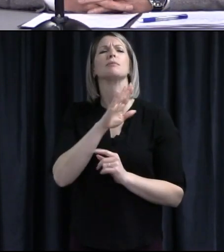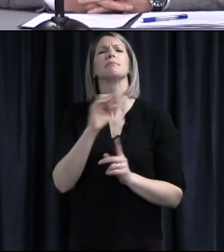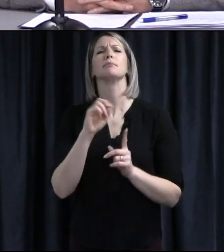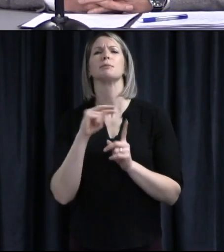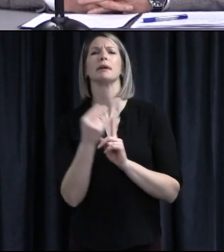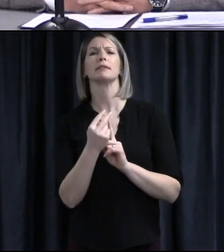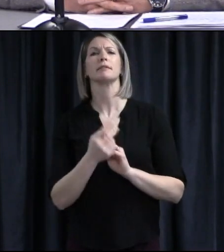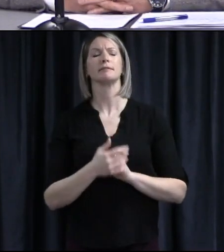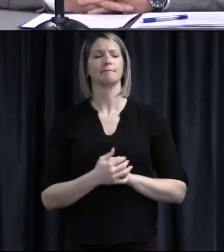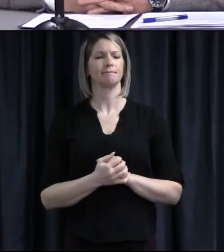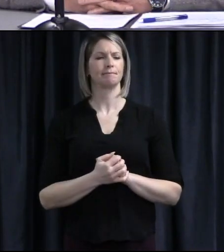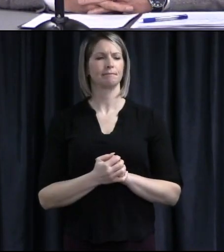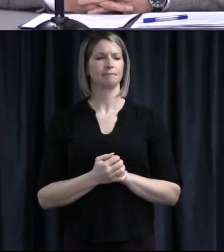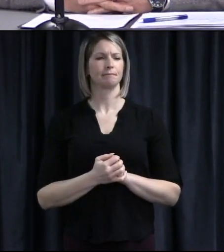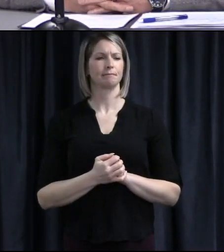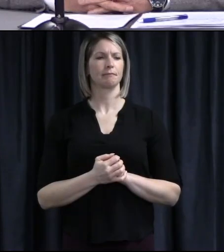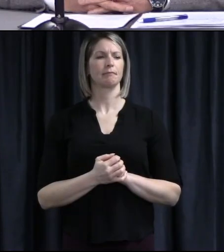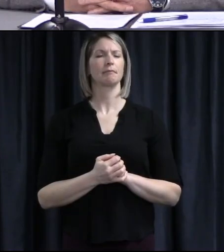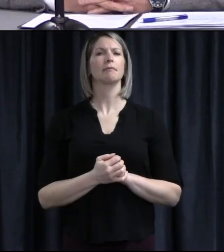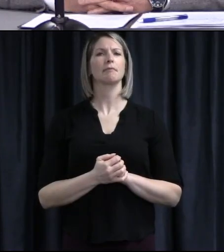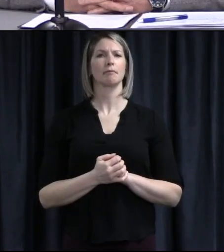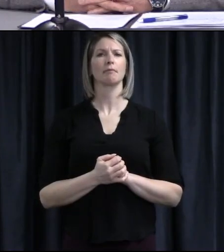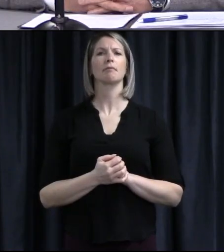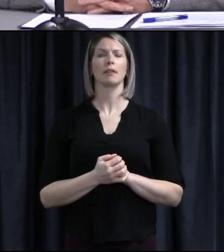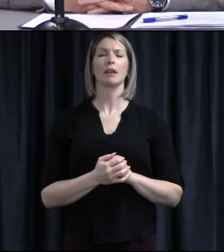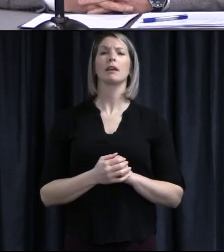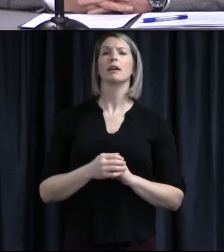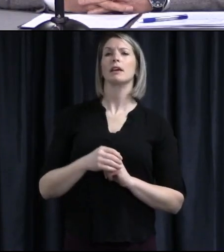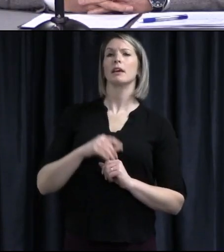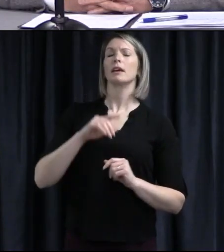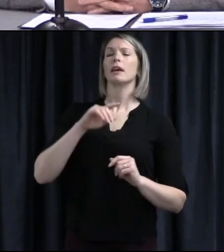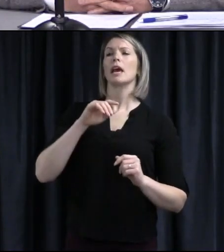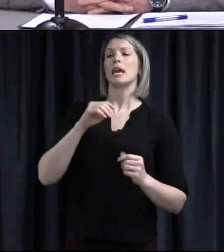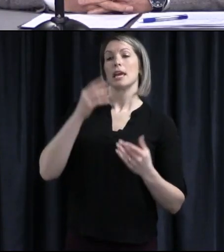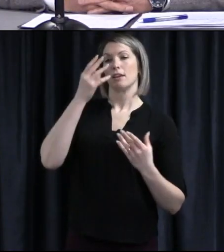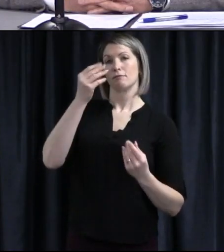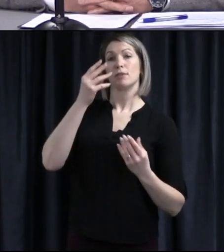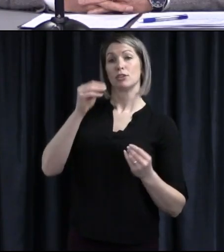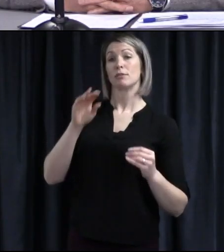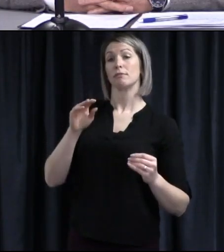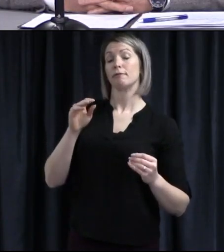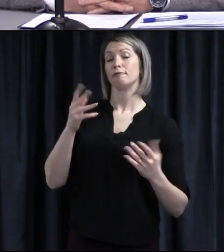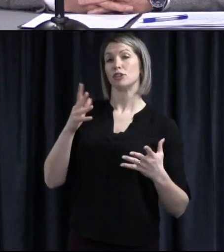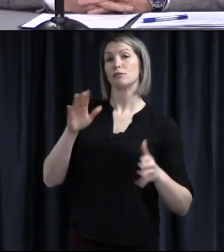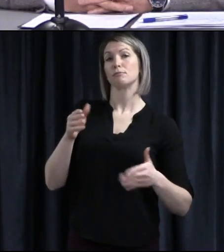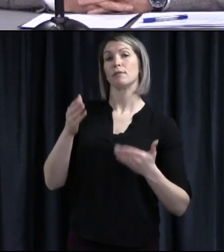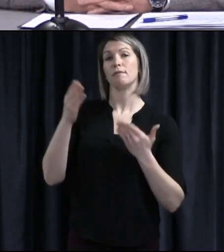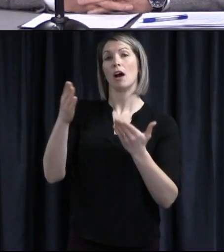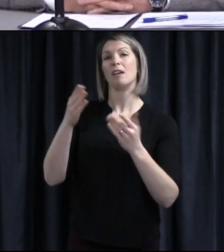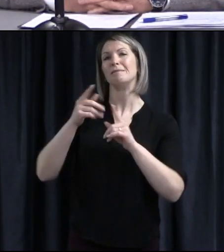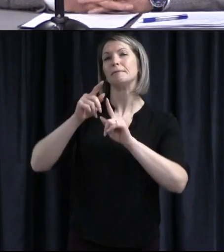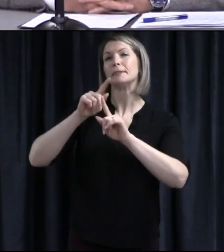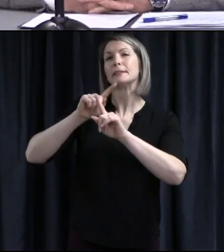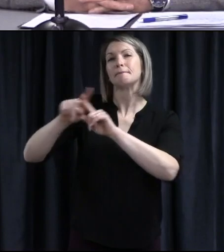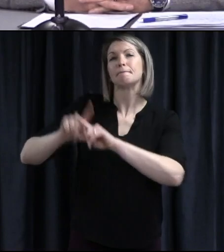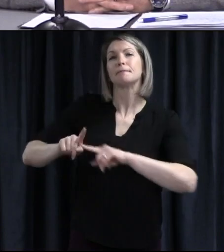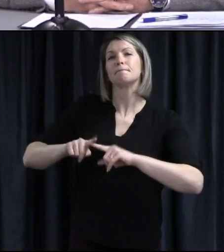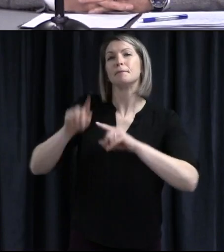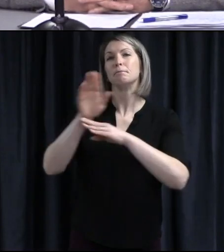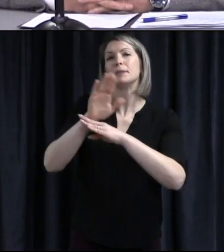So information has been given and is available for different businesses to be able